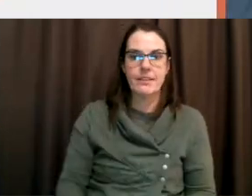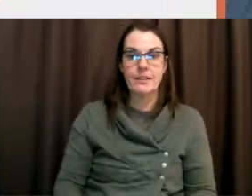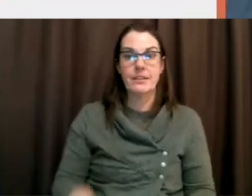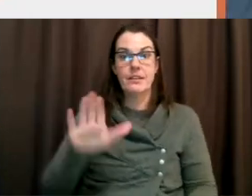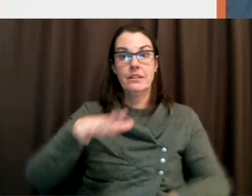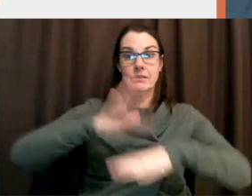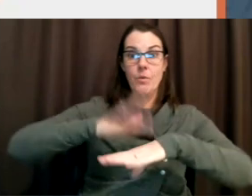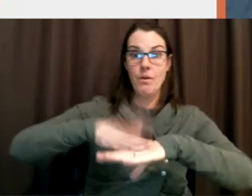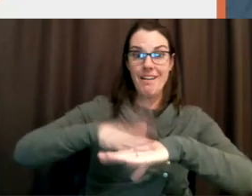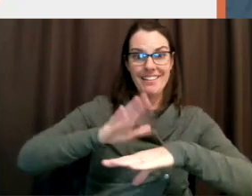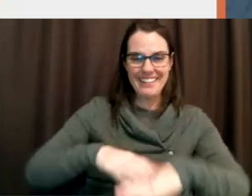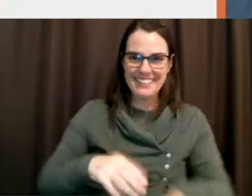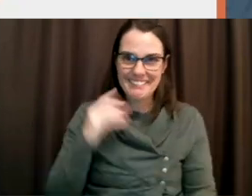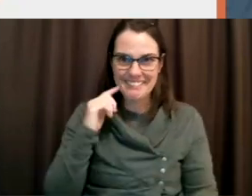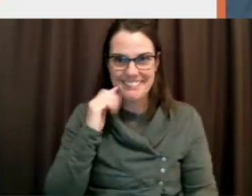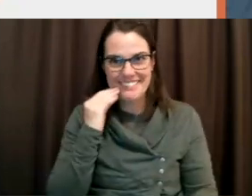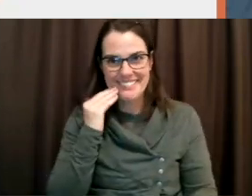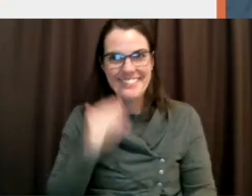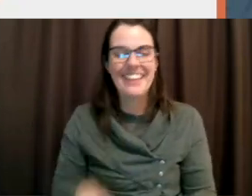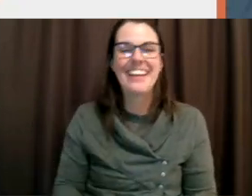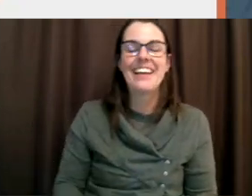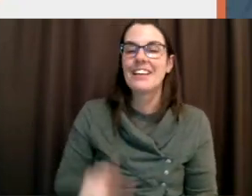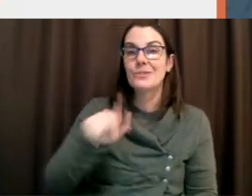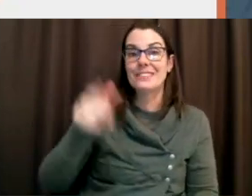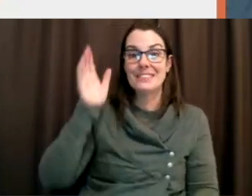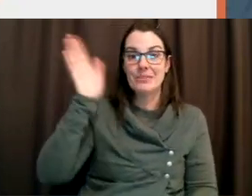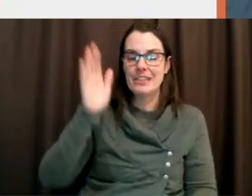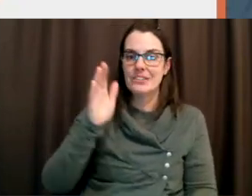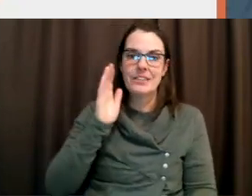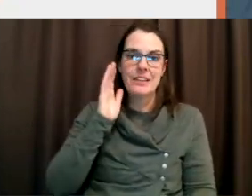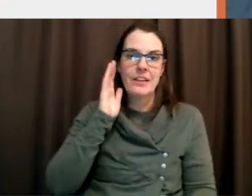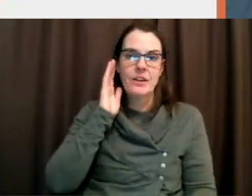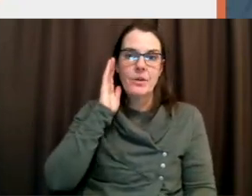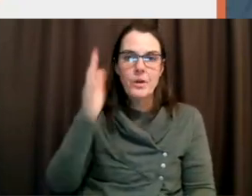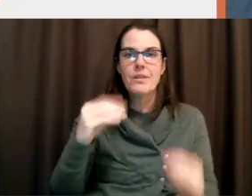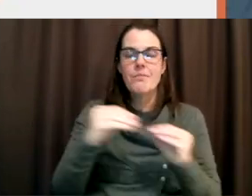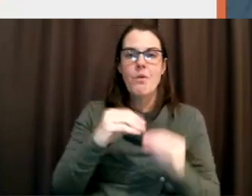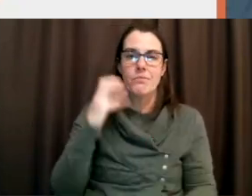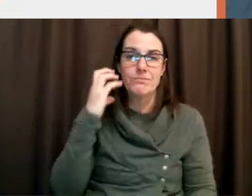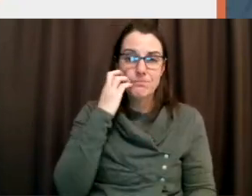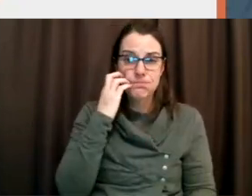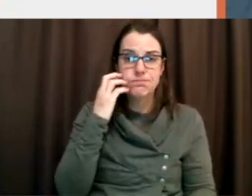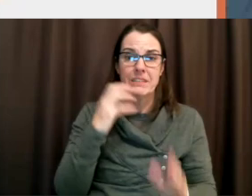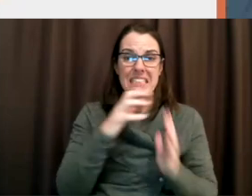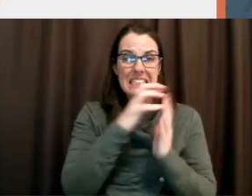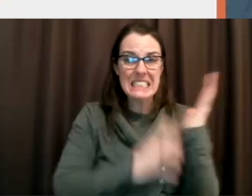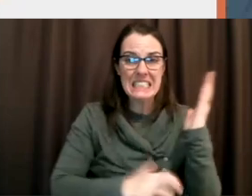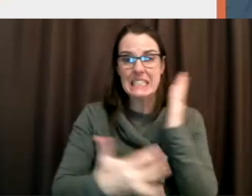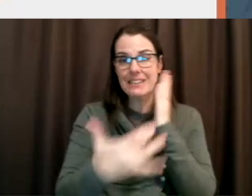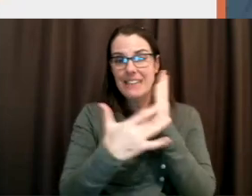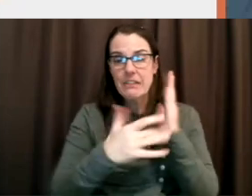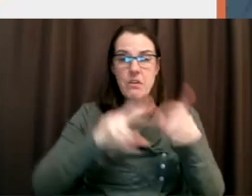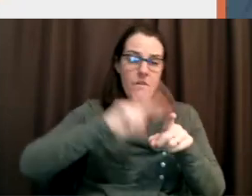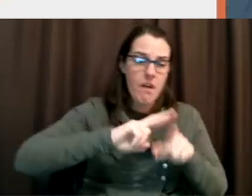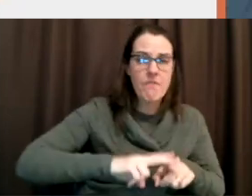warning here. So basically, this presentation is going to be a little bit more dense and technical than